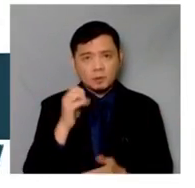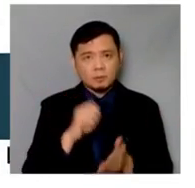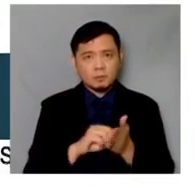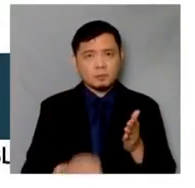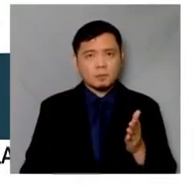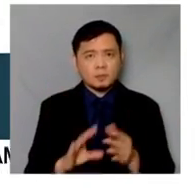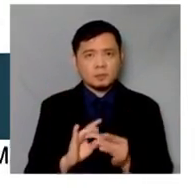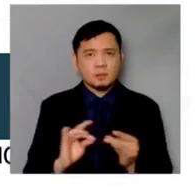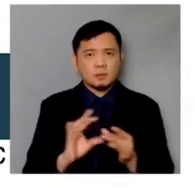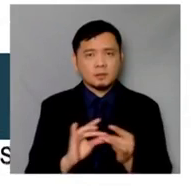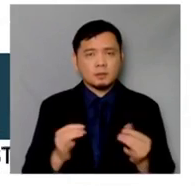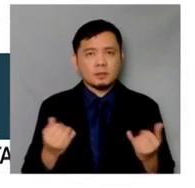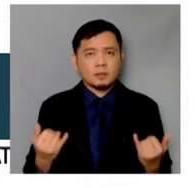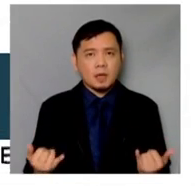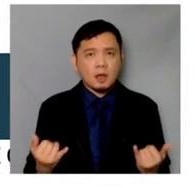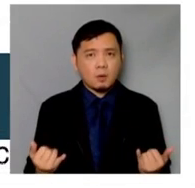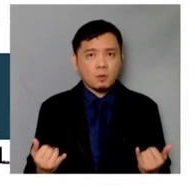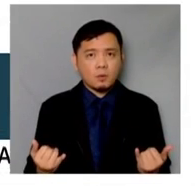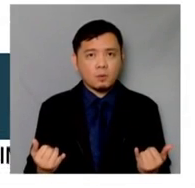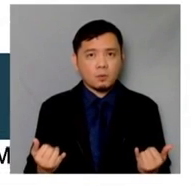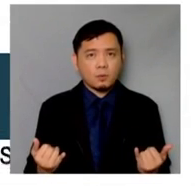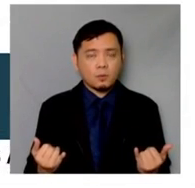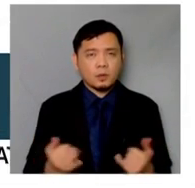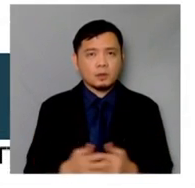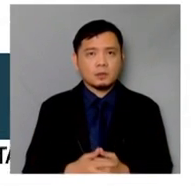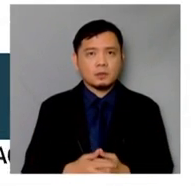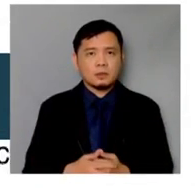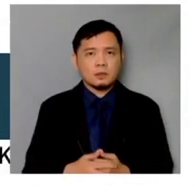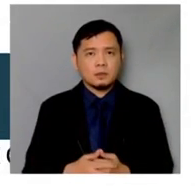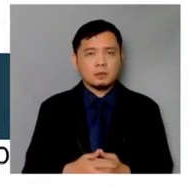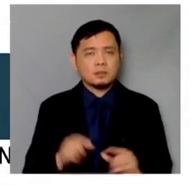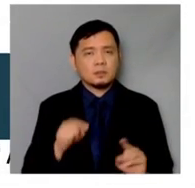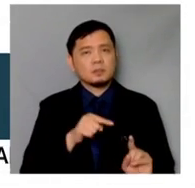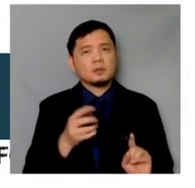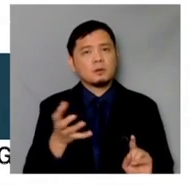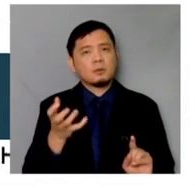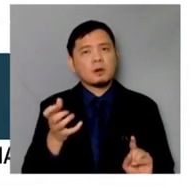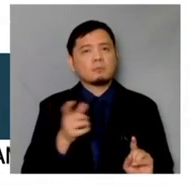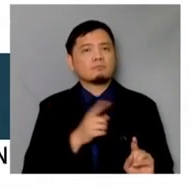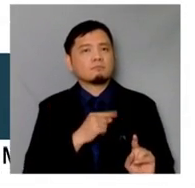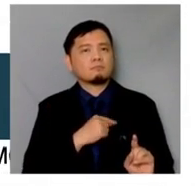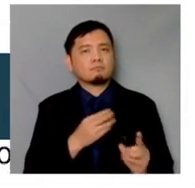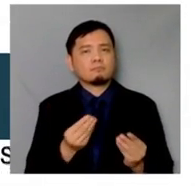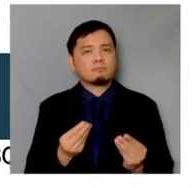statements now is that he wants to come clean.